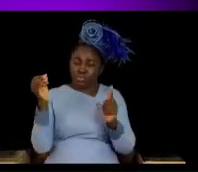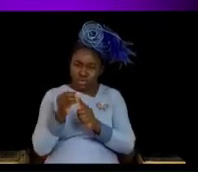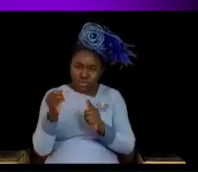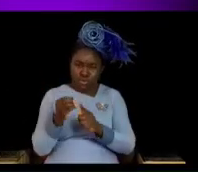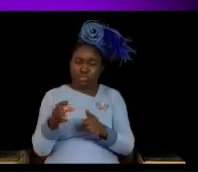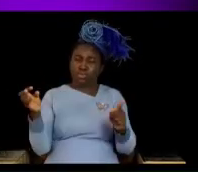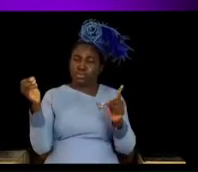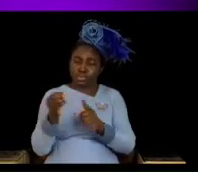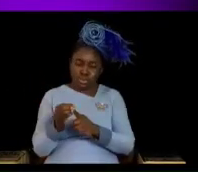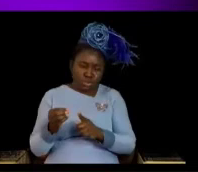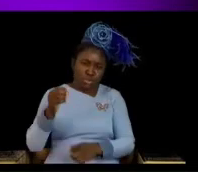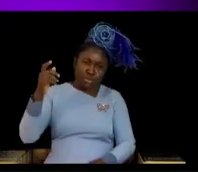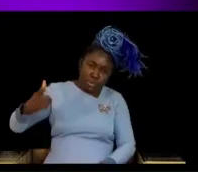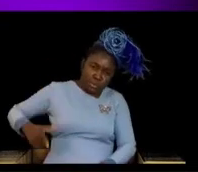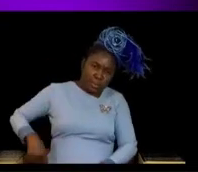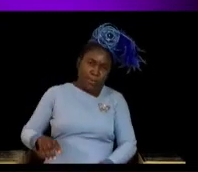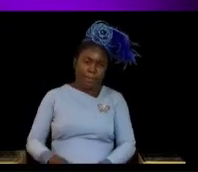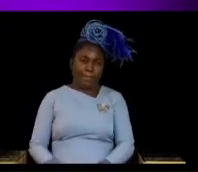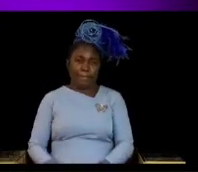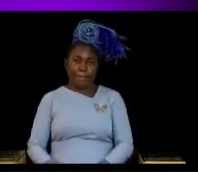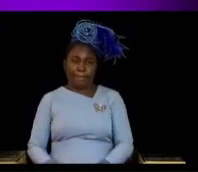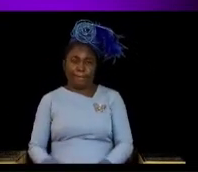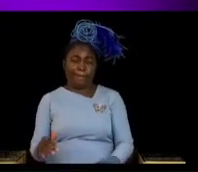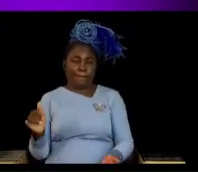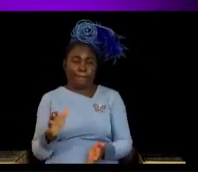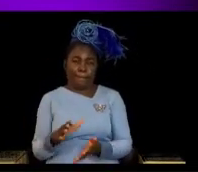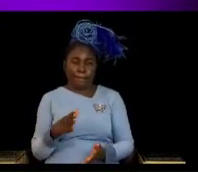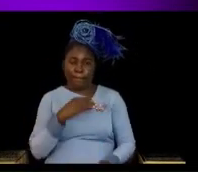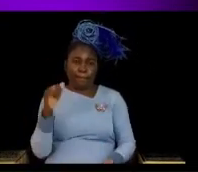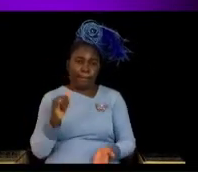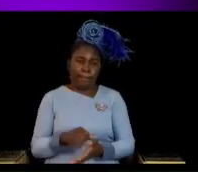Too late. And that is a serious problem.